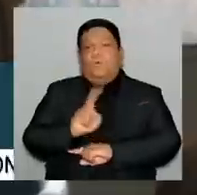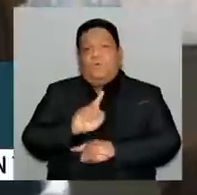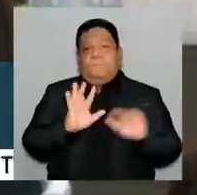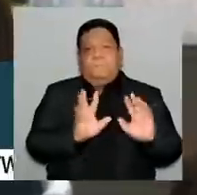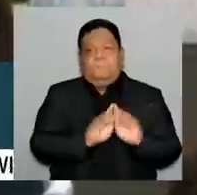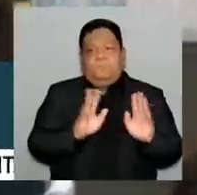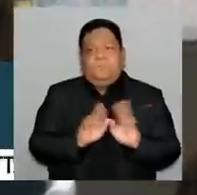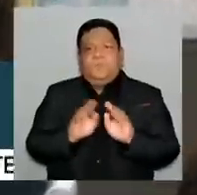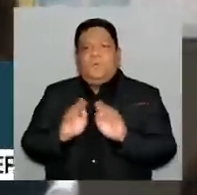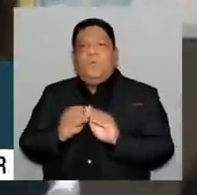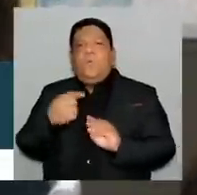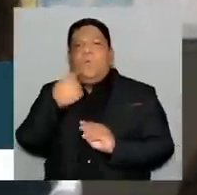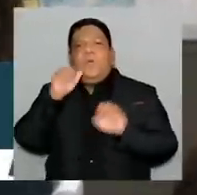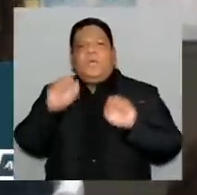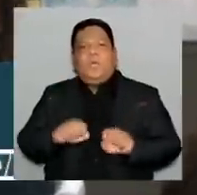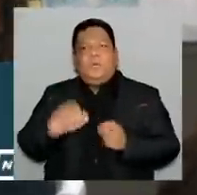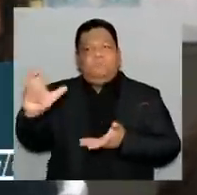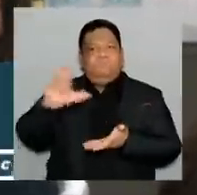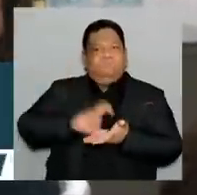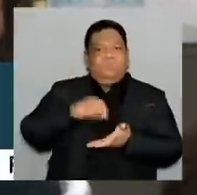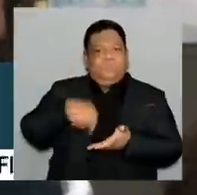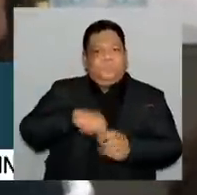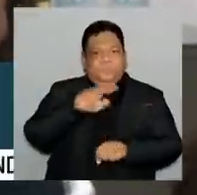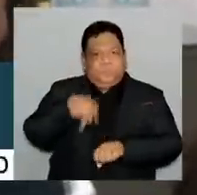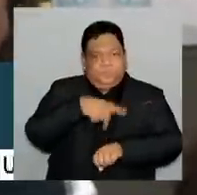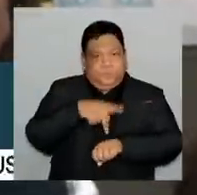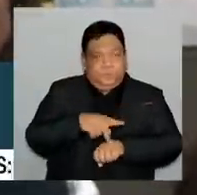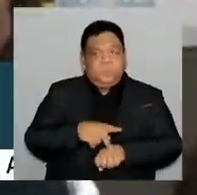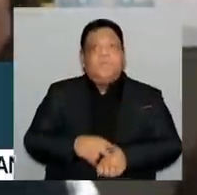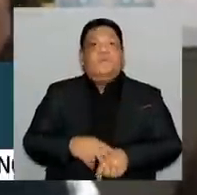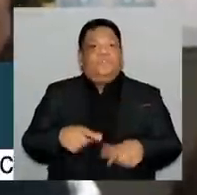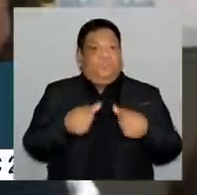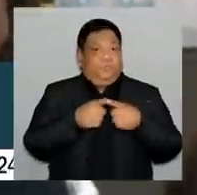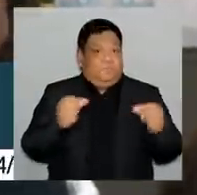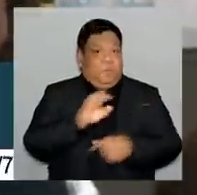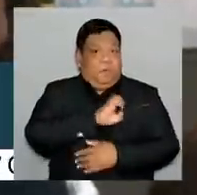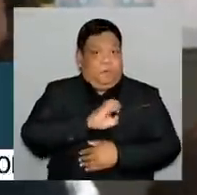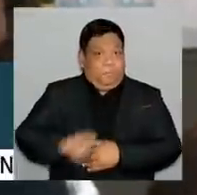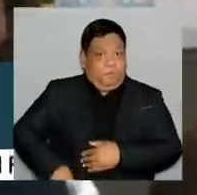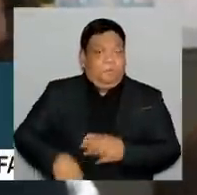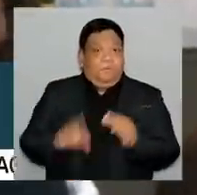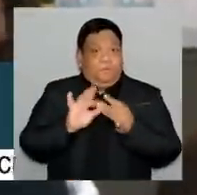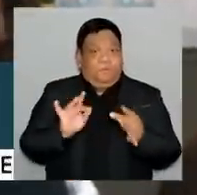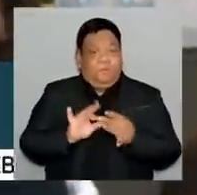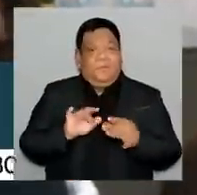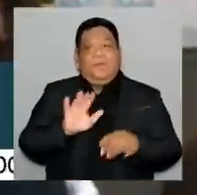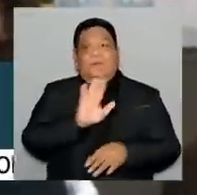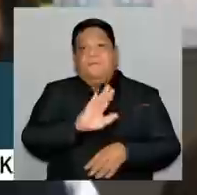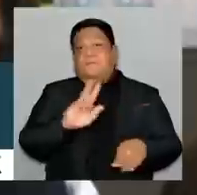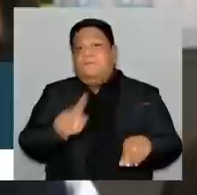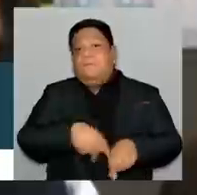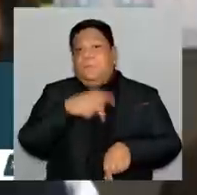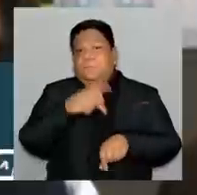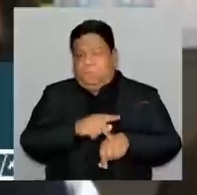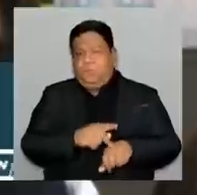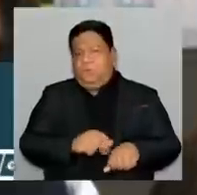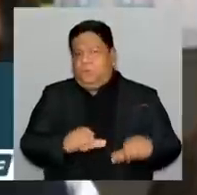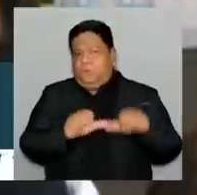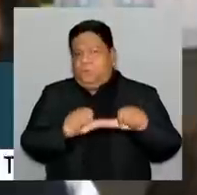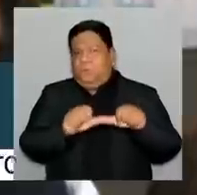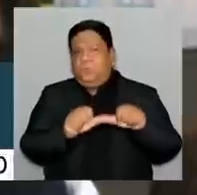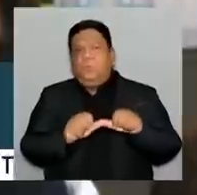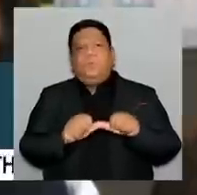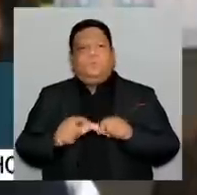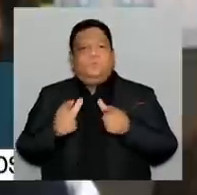potential investors. Officials from the Japanese Embassy earlier claimed that the Philippines remains attractive to